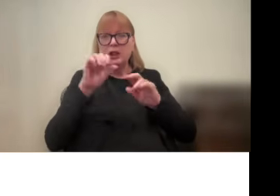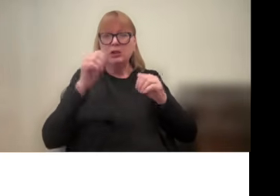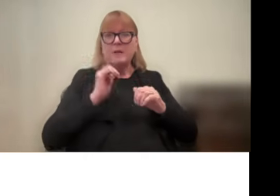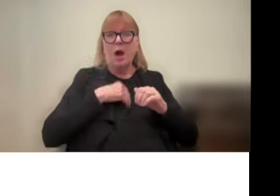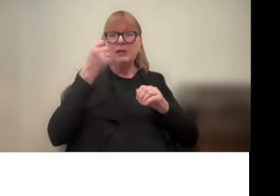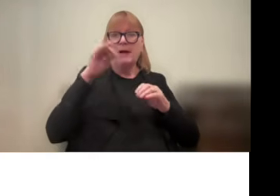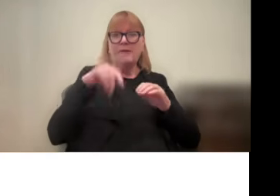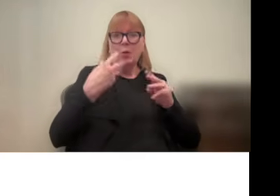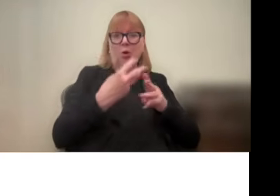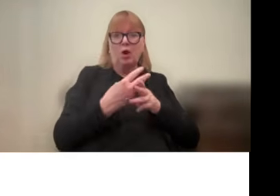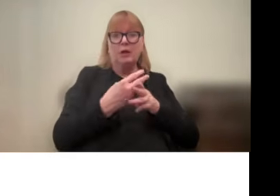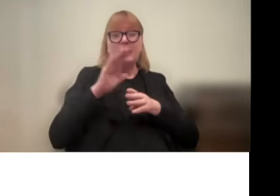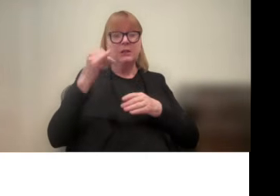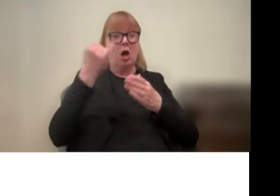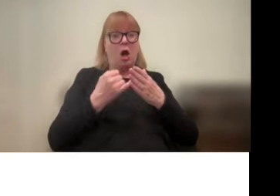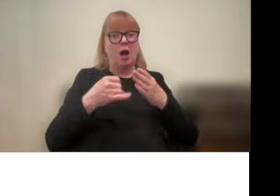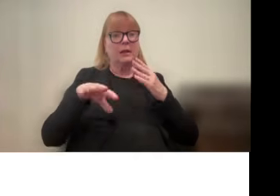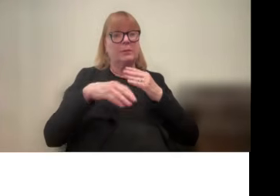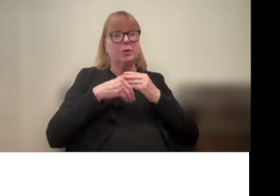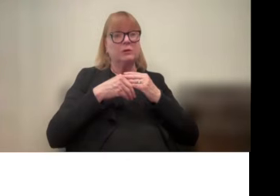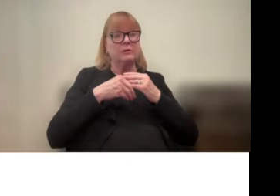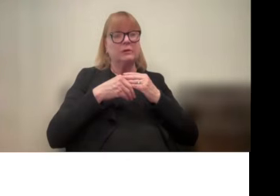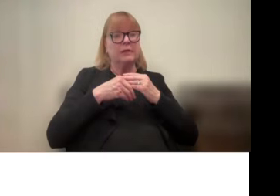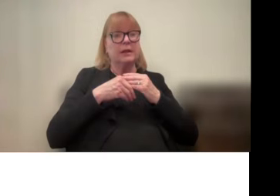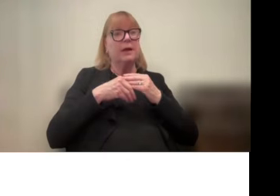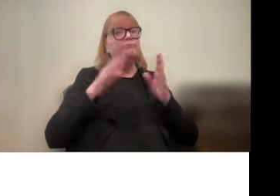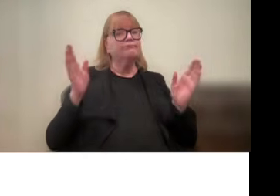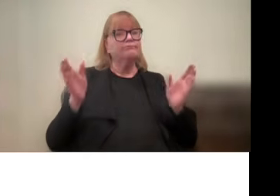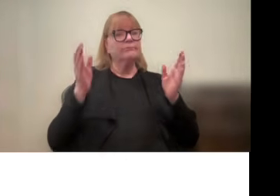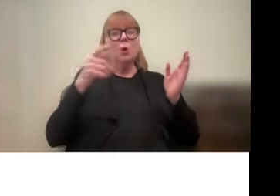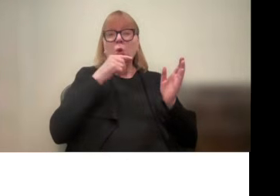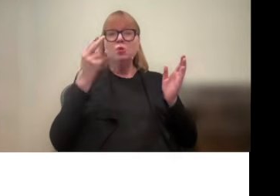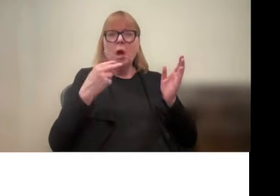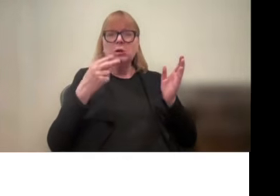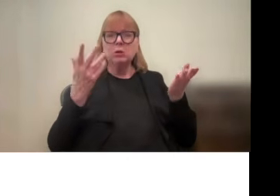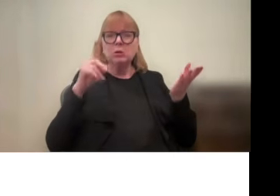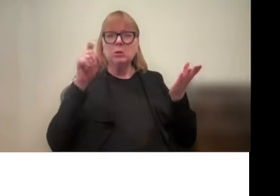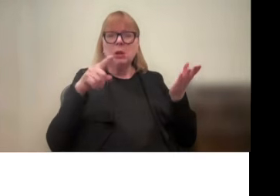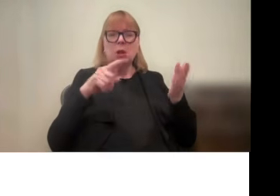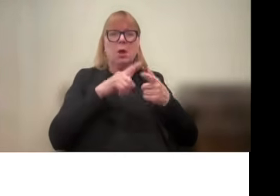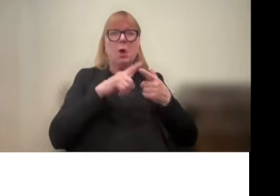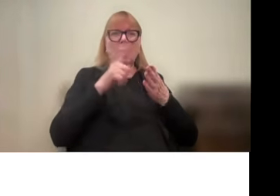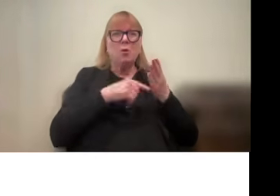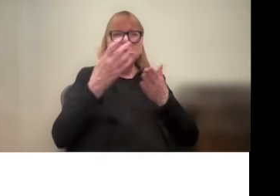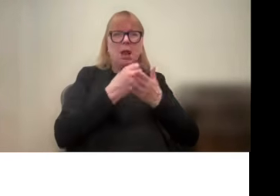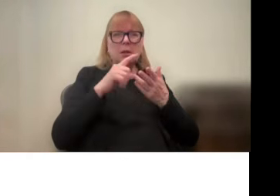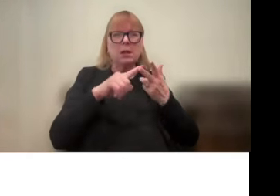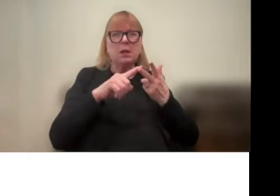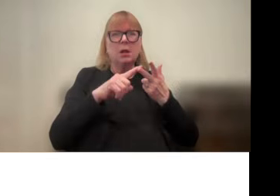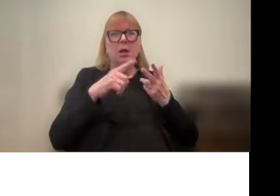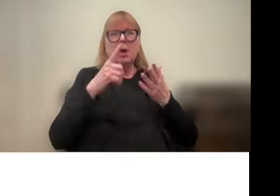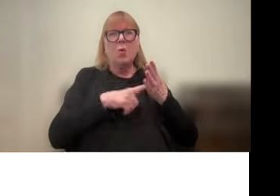the world. His art compels viewers to ask questions about who is watching, what is being collected, and